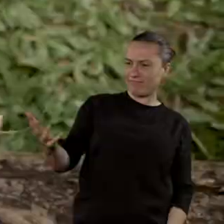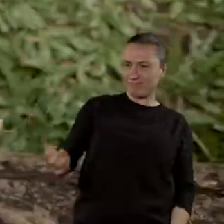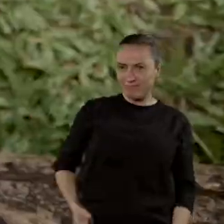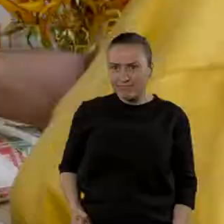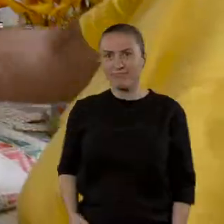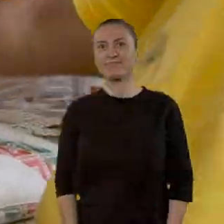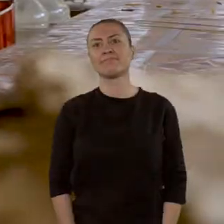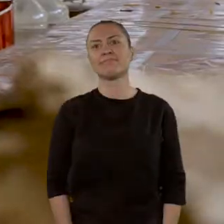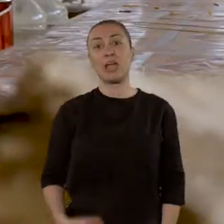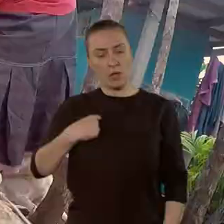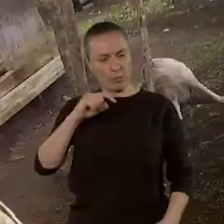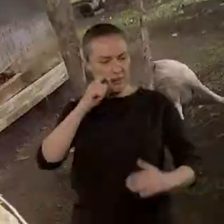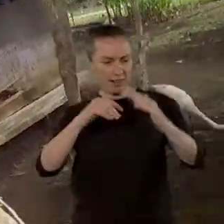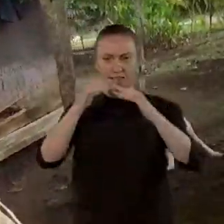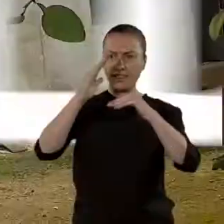Japani,